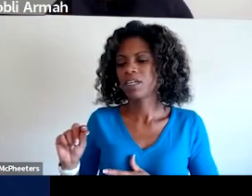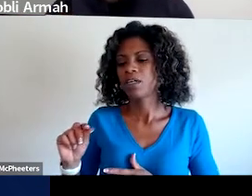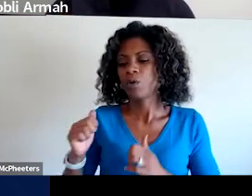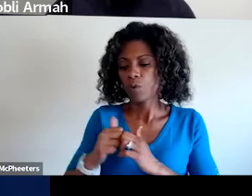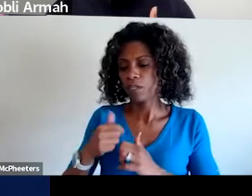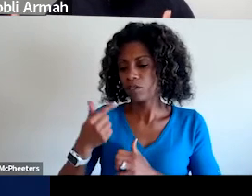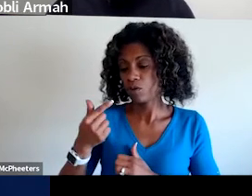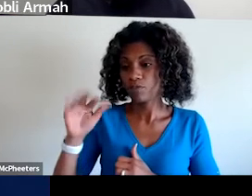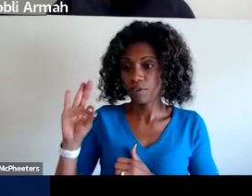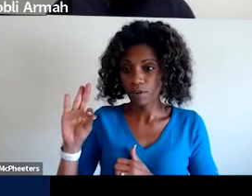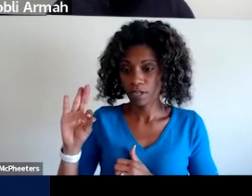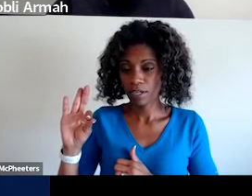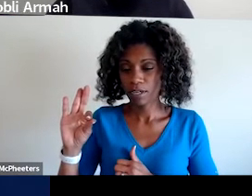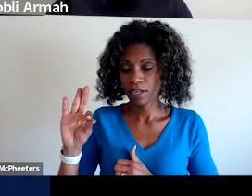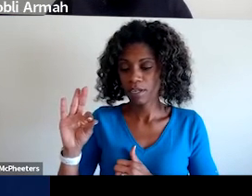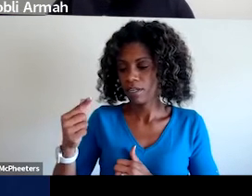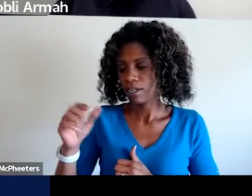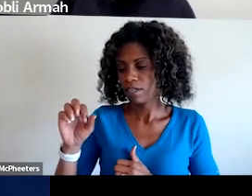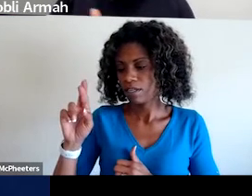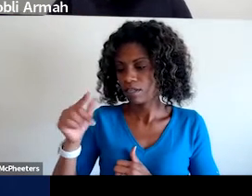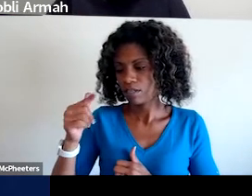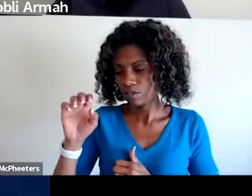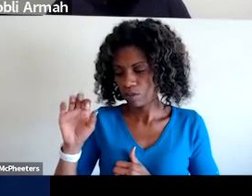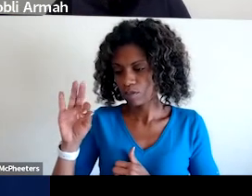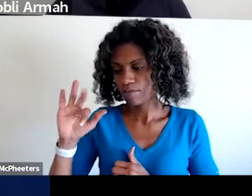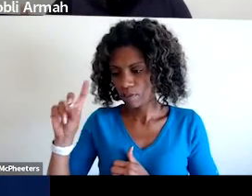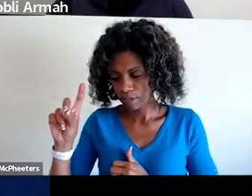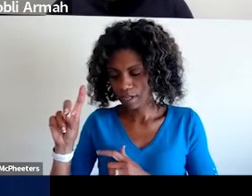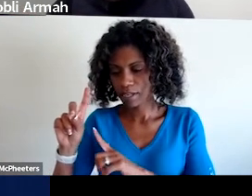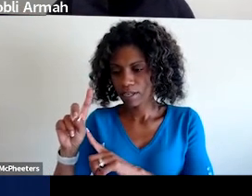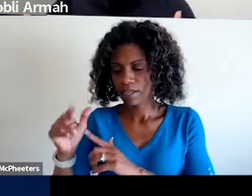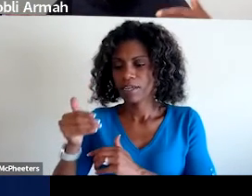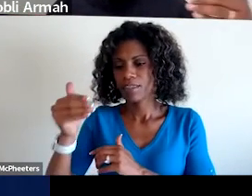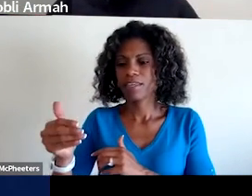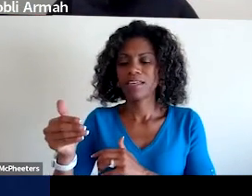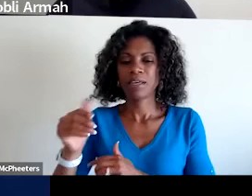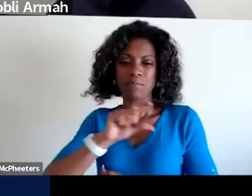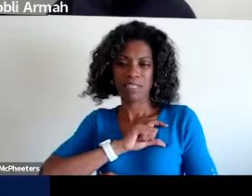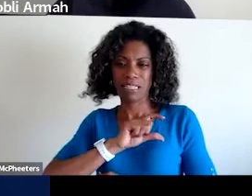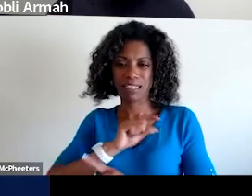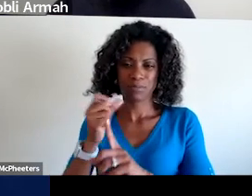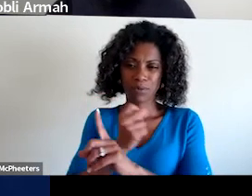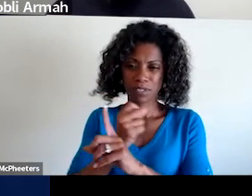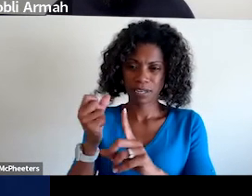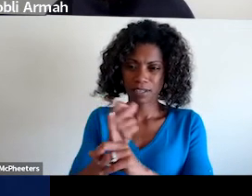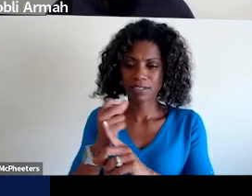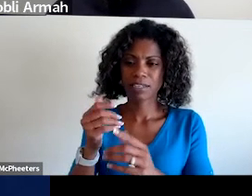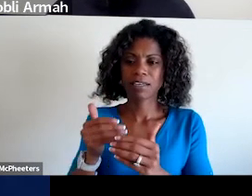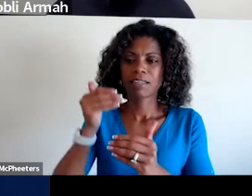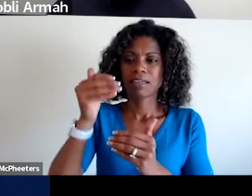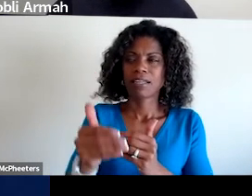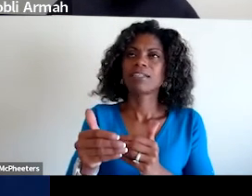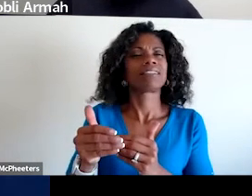police brutality and the pandemic, et cetera. Then we transitioned into a presidential cycle, more social unrest coupled with